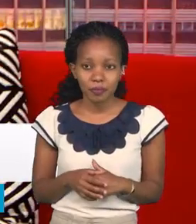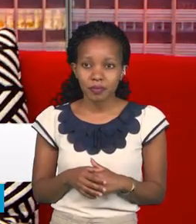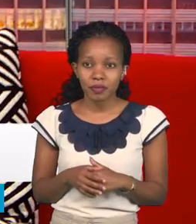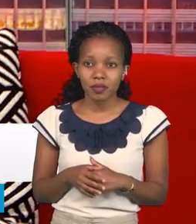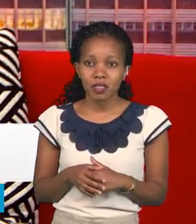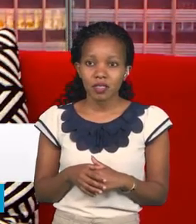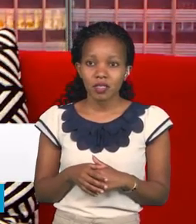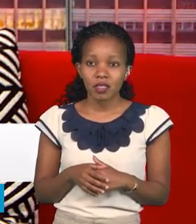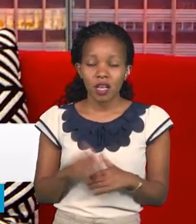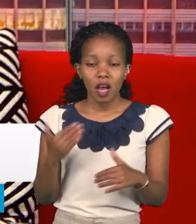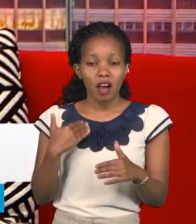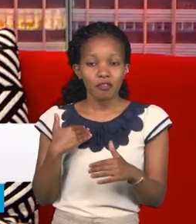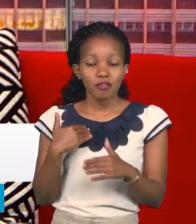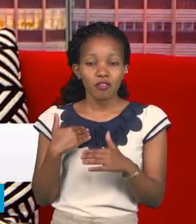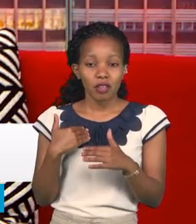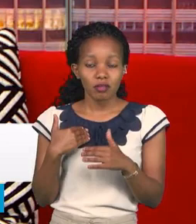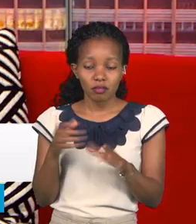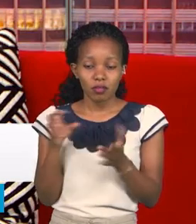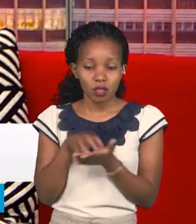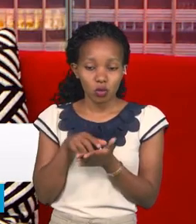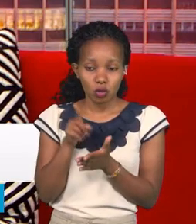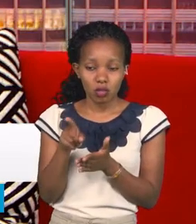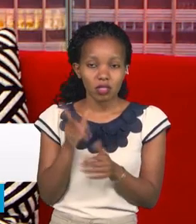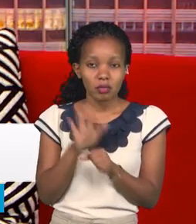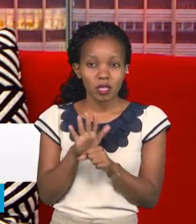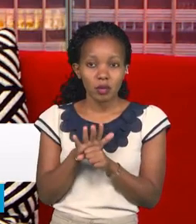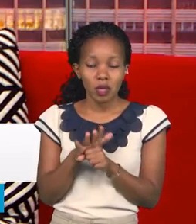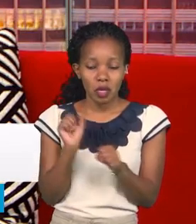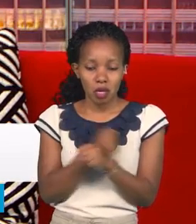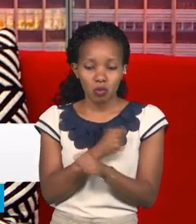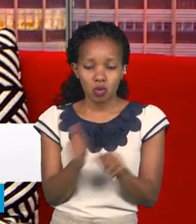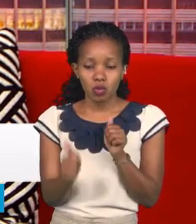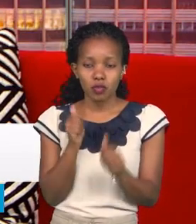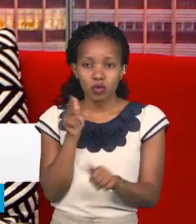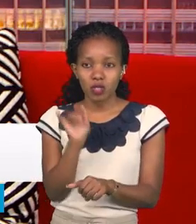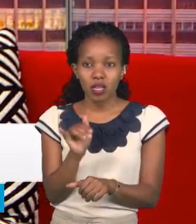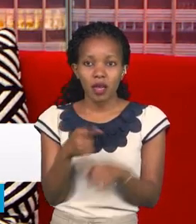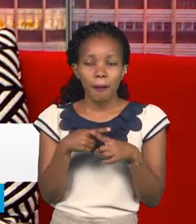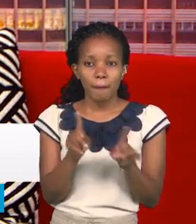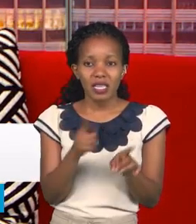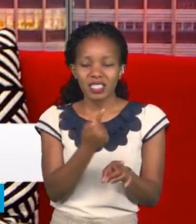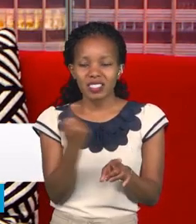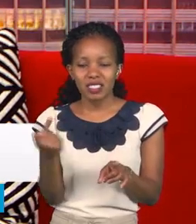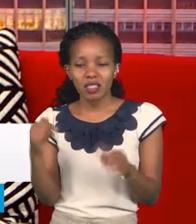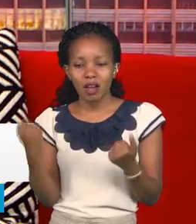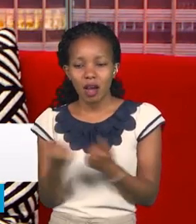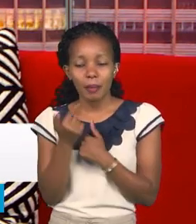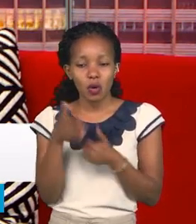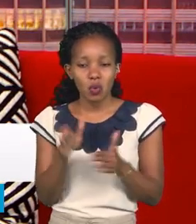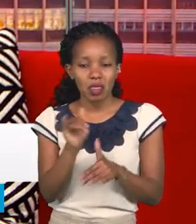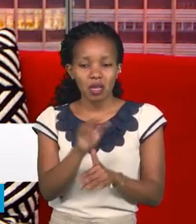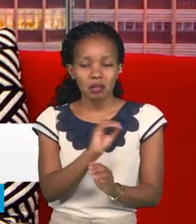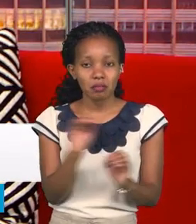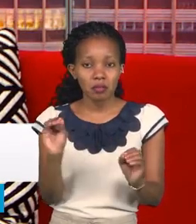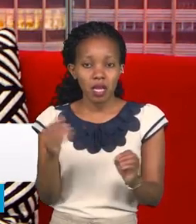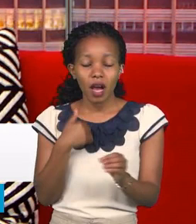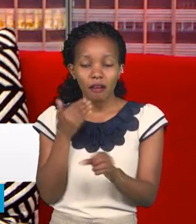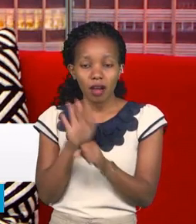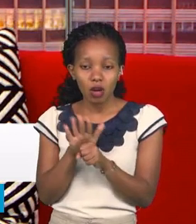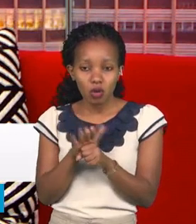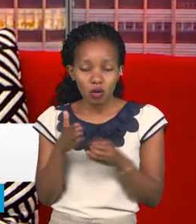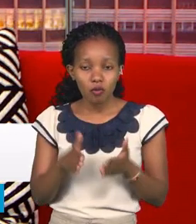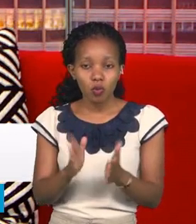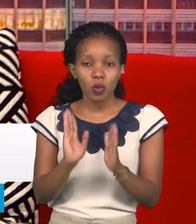If there has been incidents, we cannot deny that. But in general, it doesn't happen that way. Yeah. Because what happens is there is a lot of